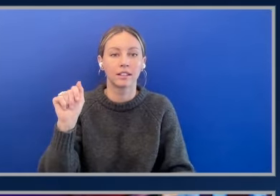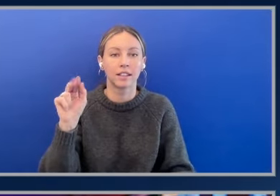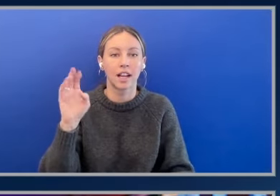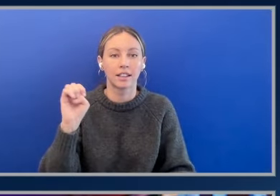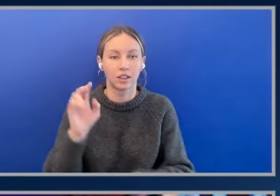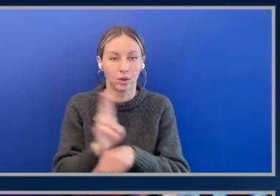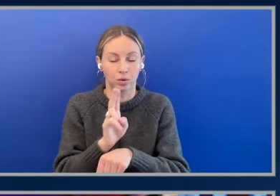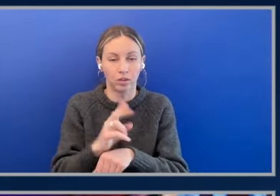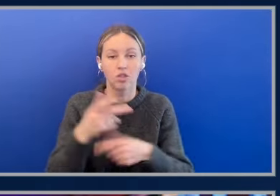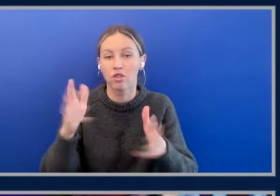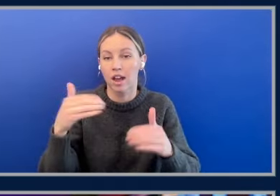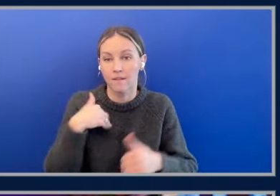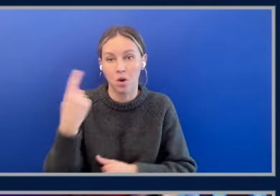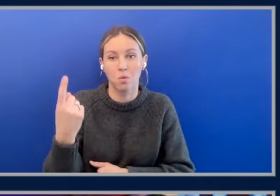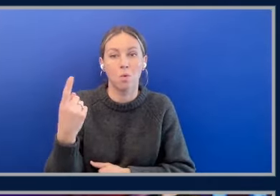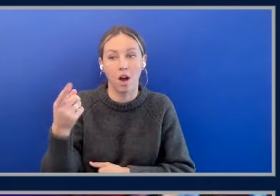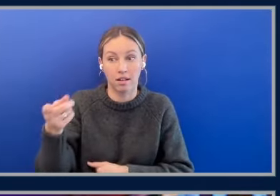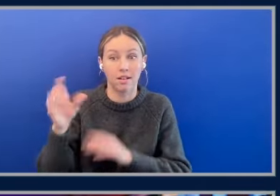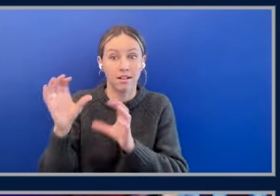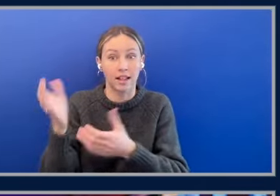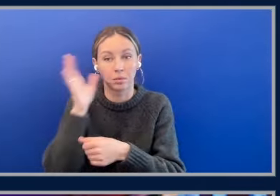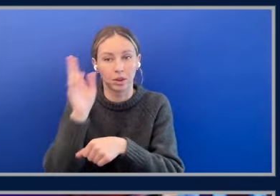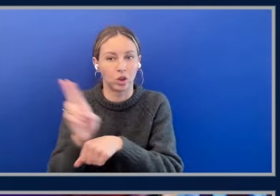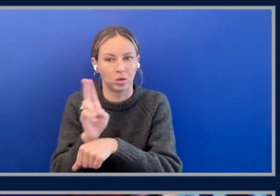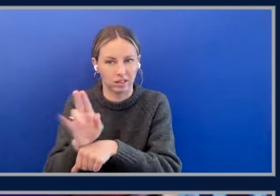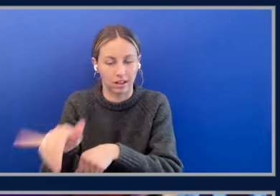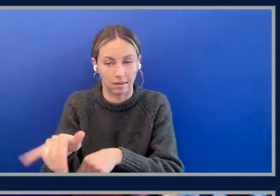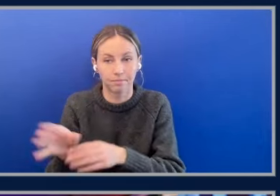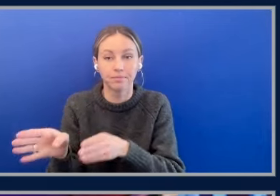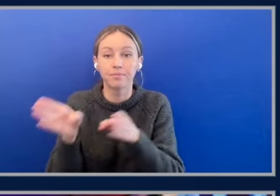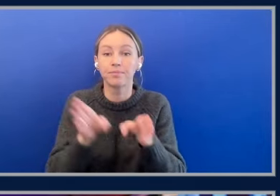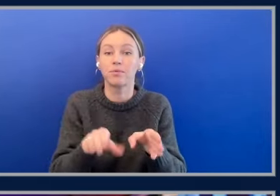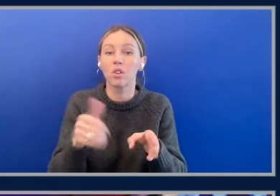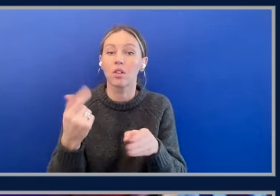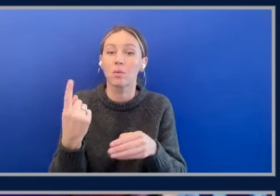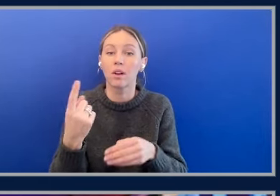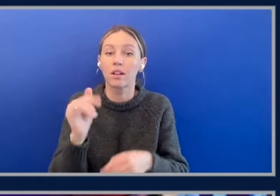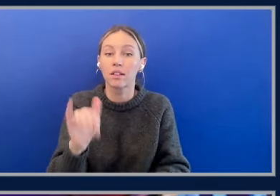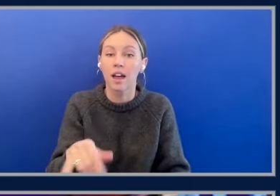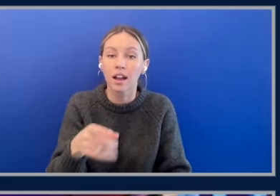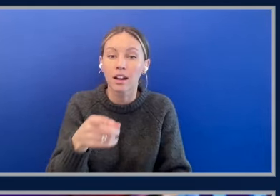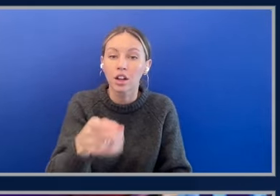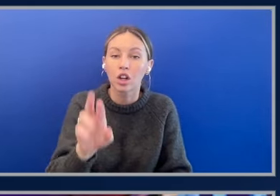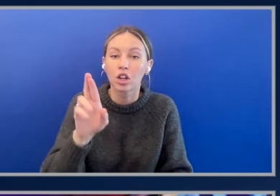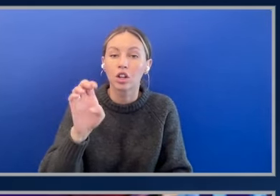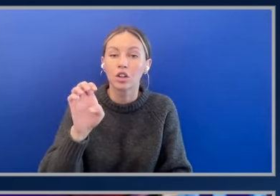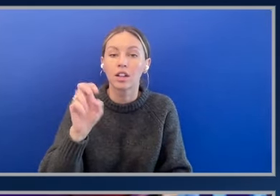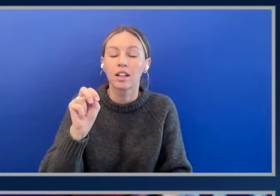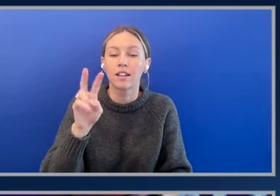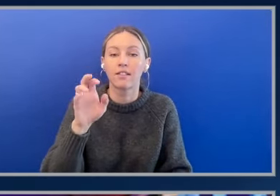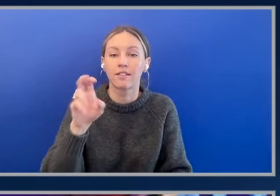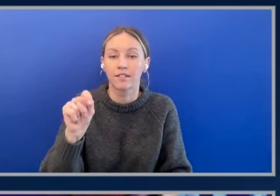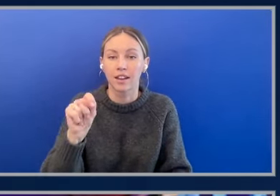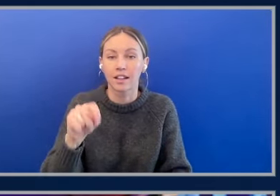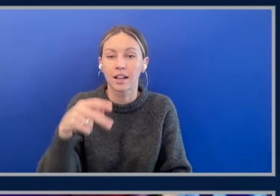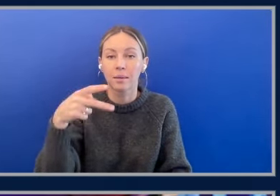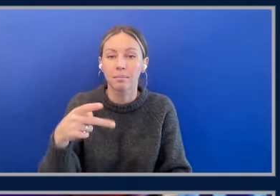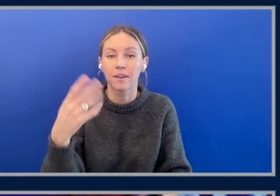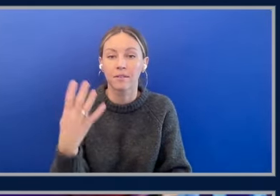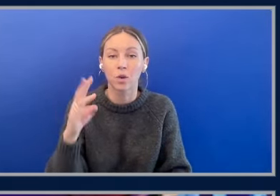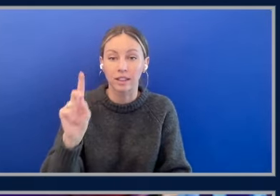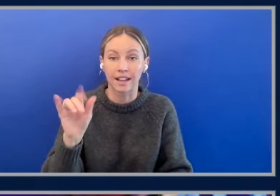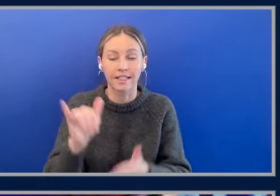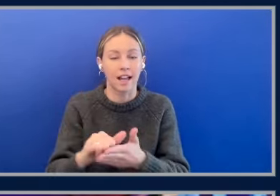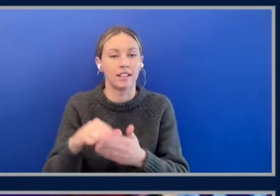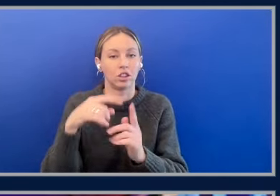HyperPod cluster that is using that capacity. Okay. And another one is the Jumbo Reinvent P4D, which is targeting training jobs